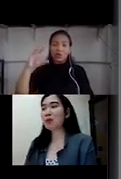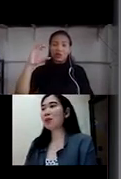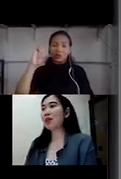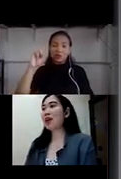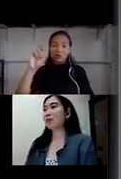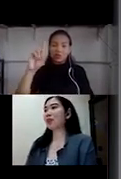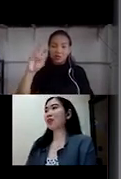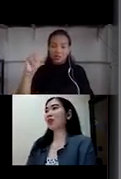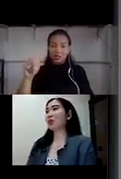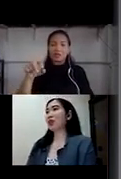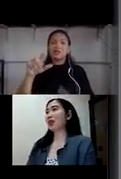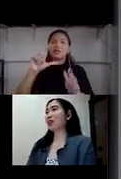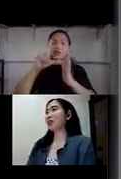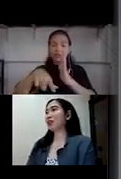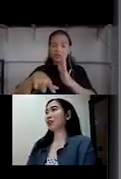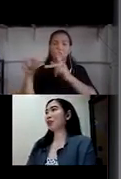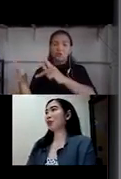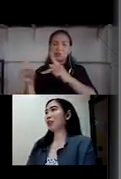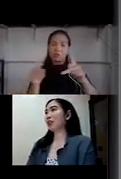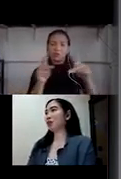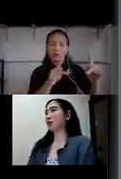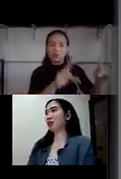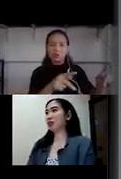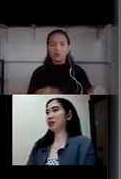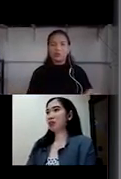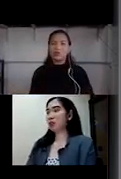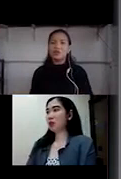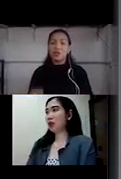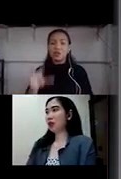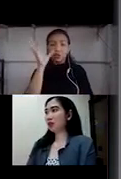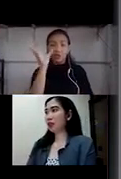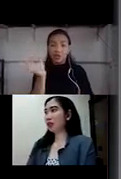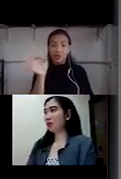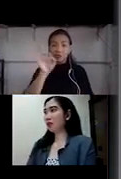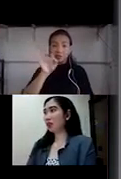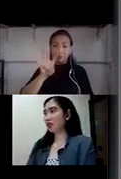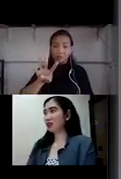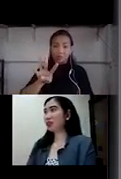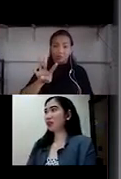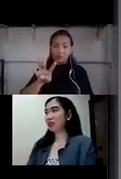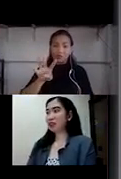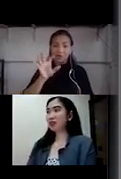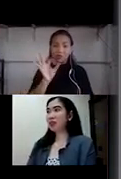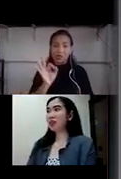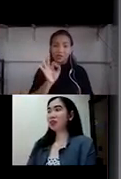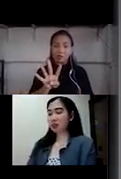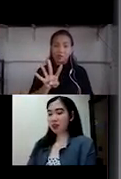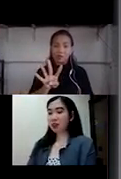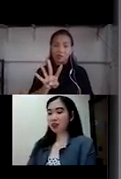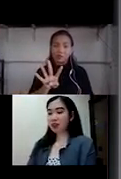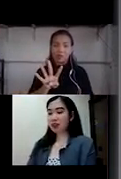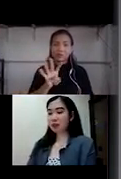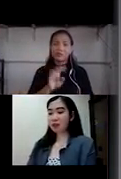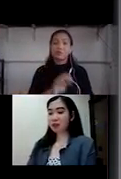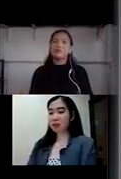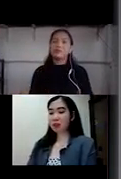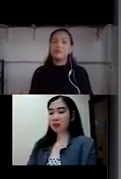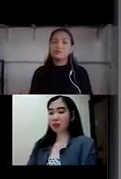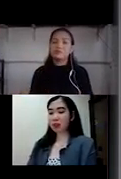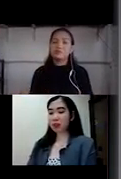po mamaya. So, ayan. So, 94. We have 95. Ayan. Very,